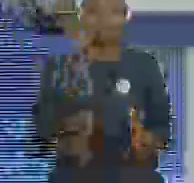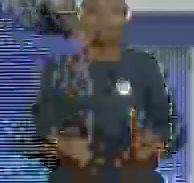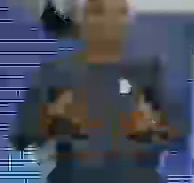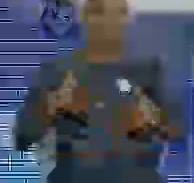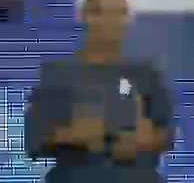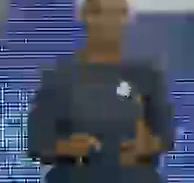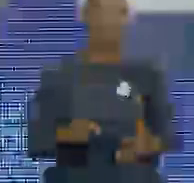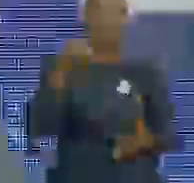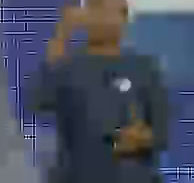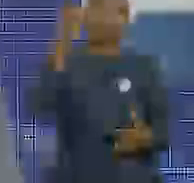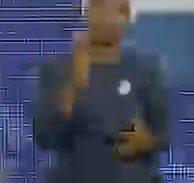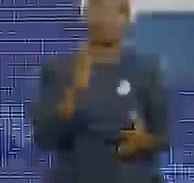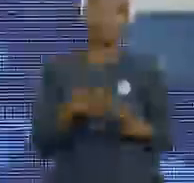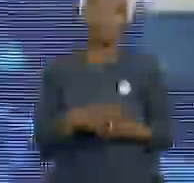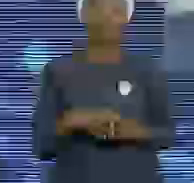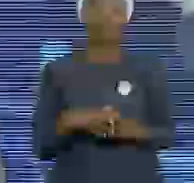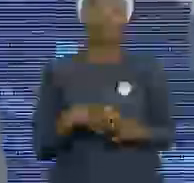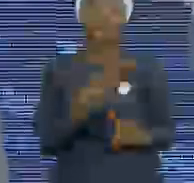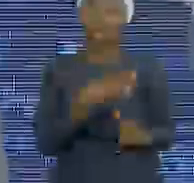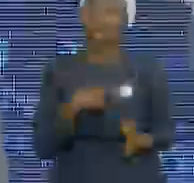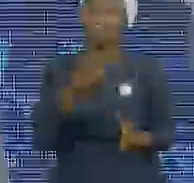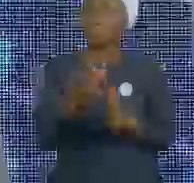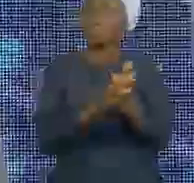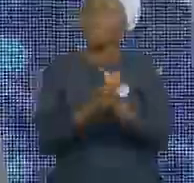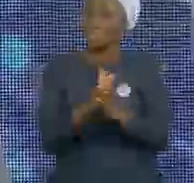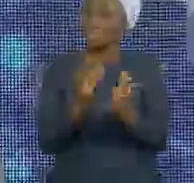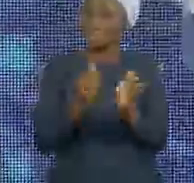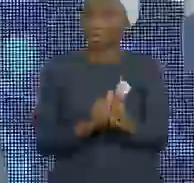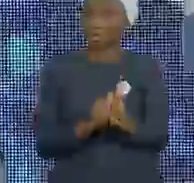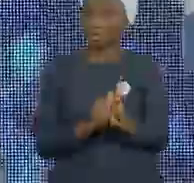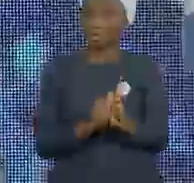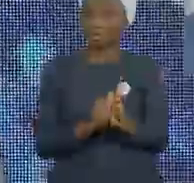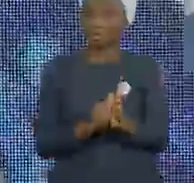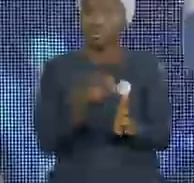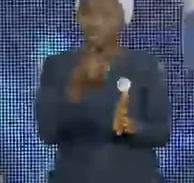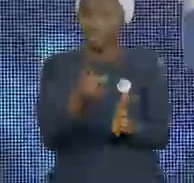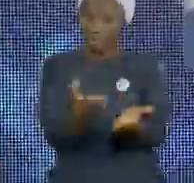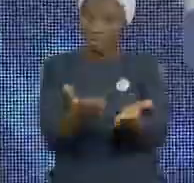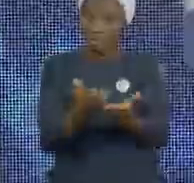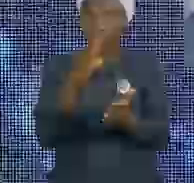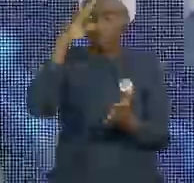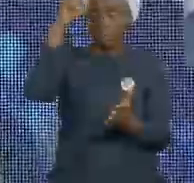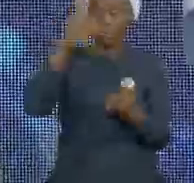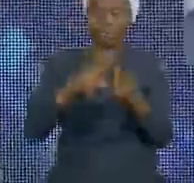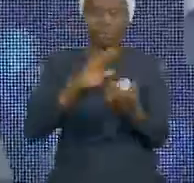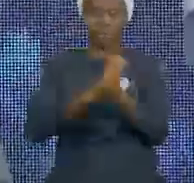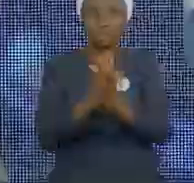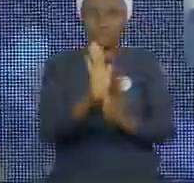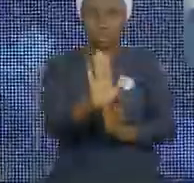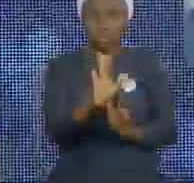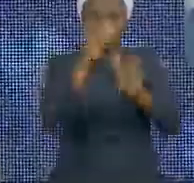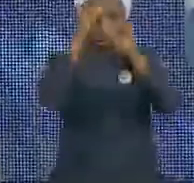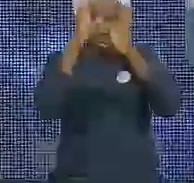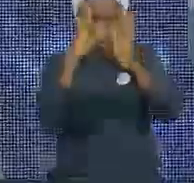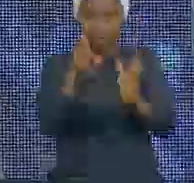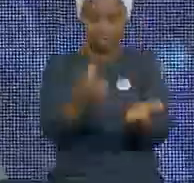God, and you desire that, you want Him to be your Father, you want the Lord to